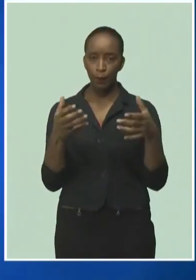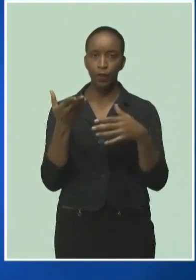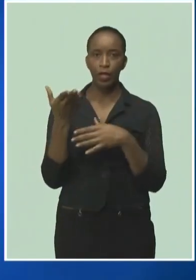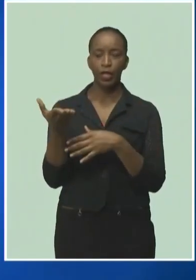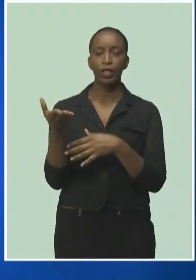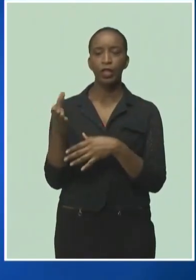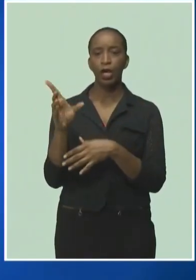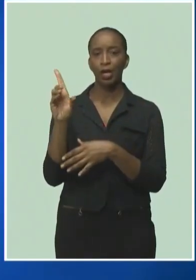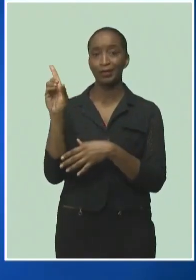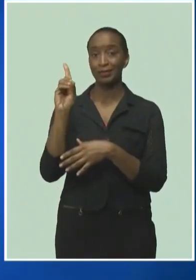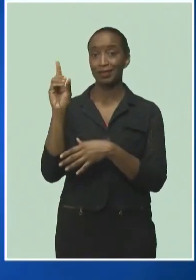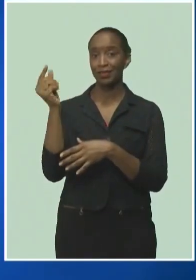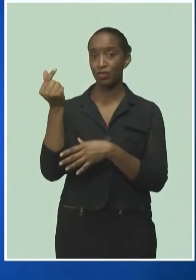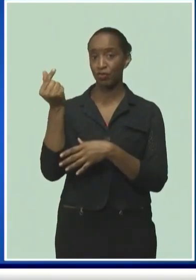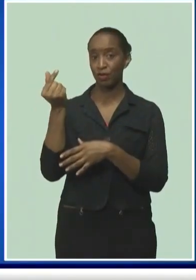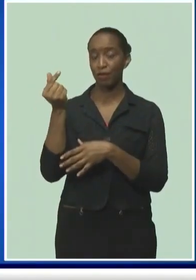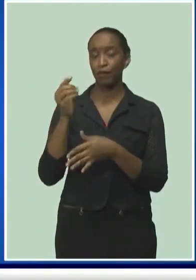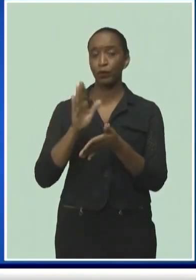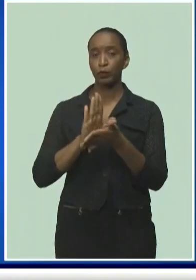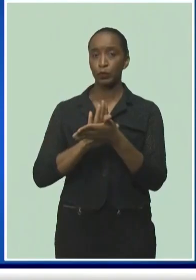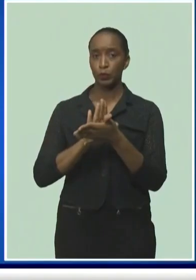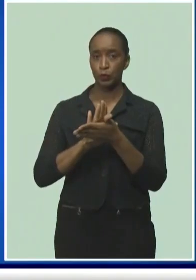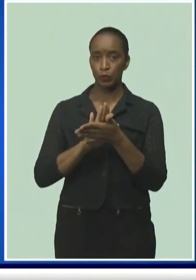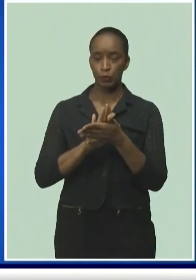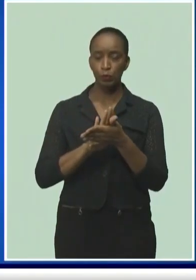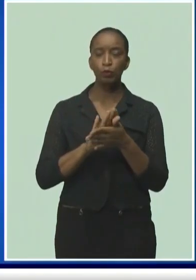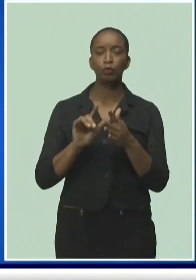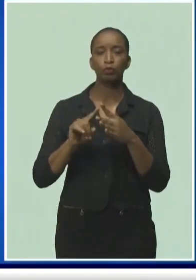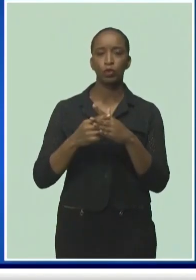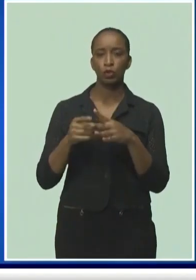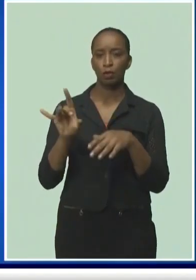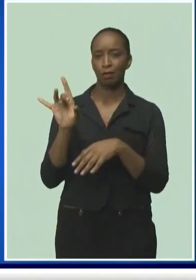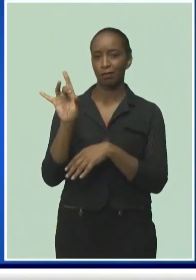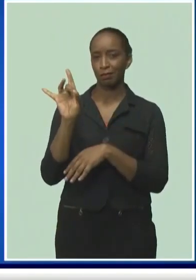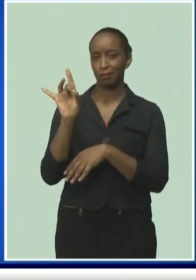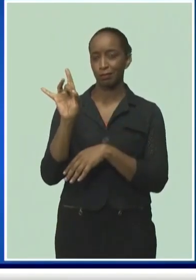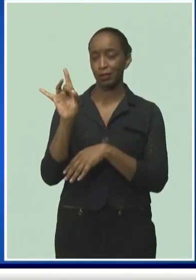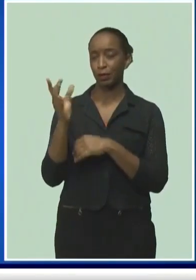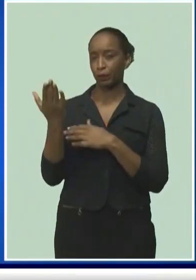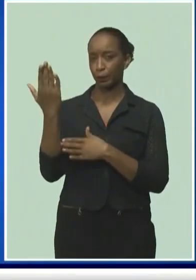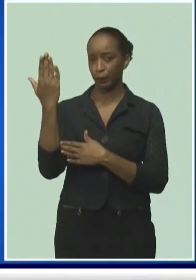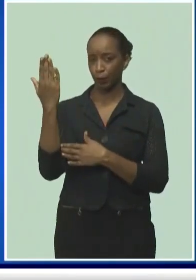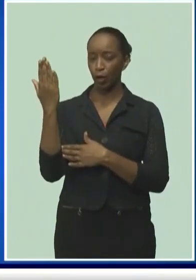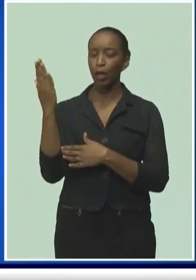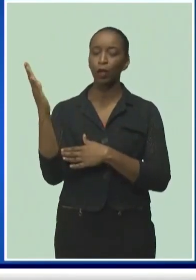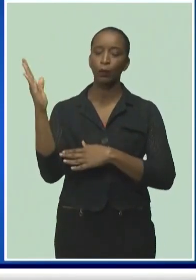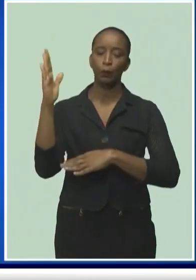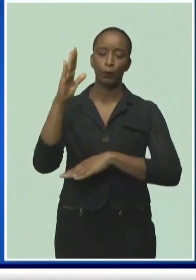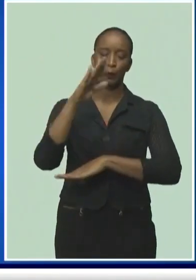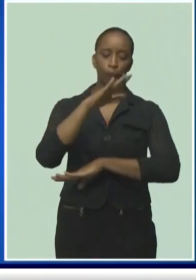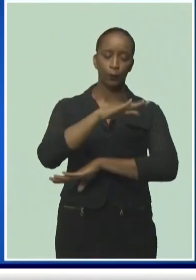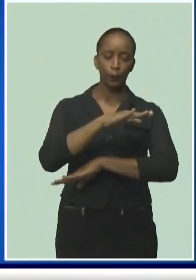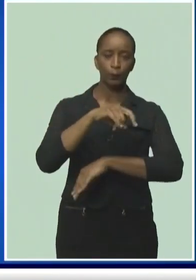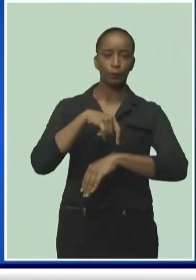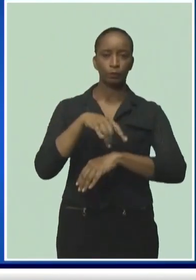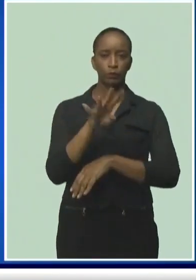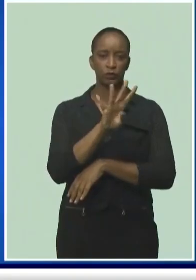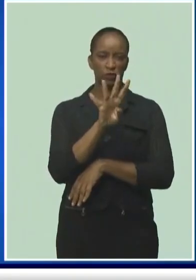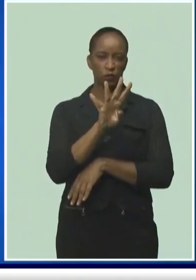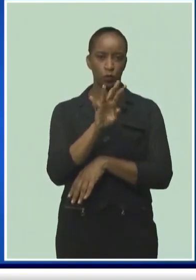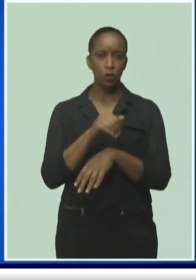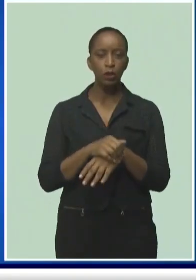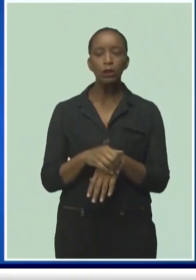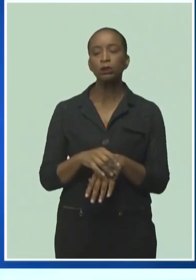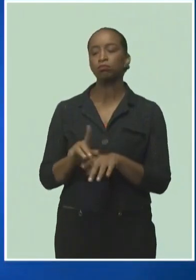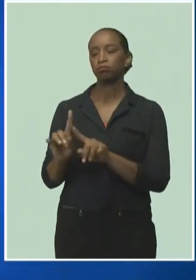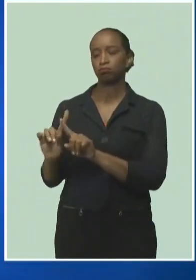School, and this starts from 8 until 4. And we have partnered with a lot of stakeholders, key stakeholders, as I